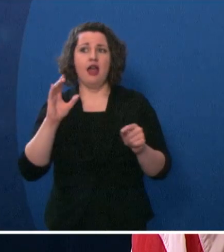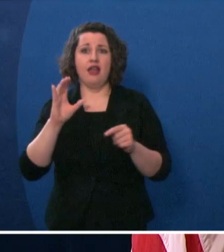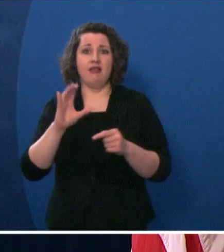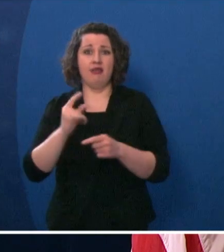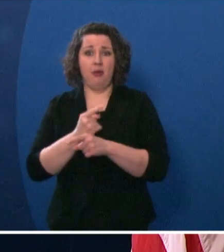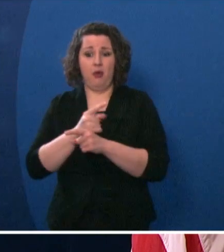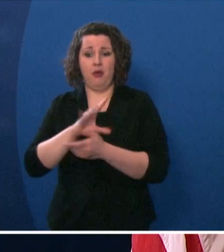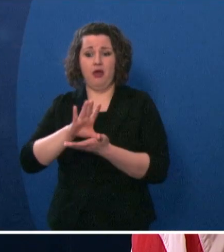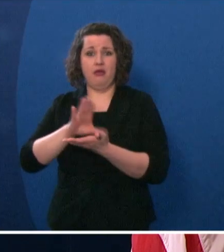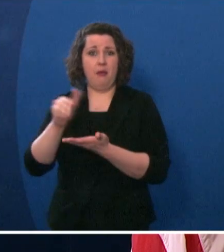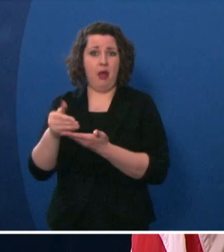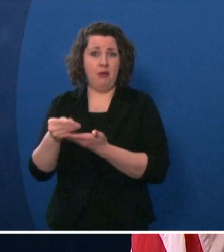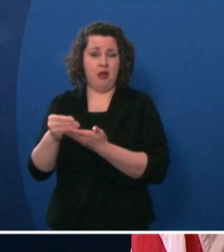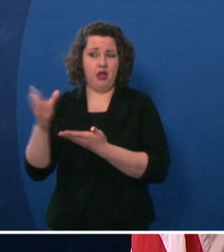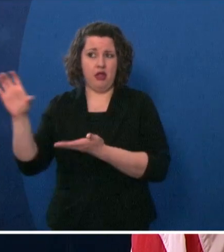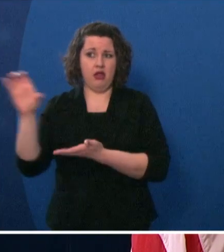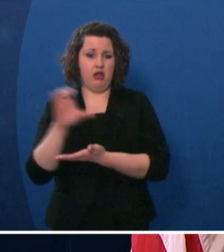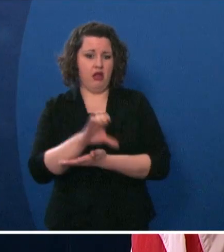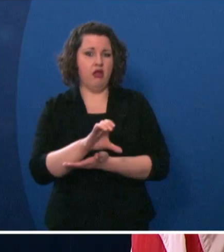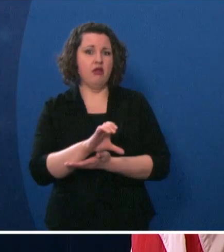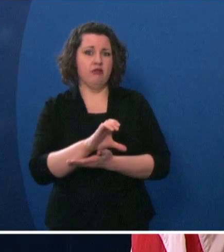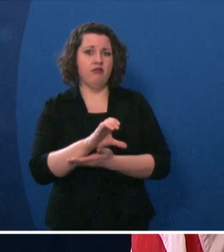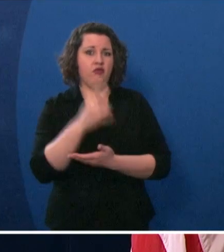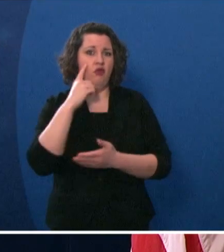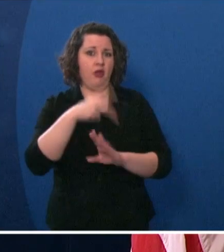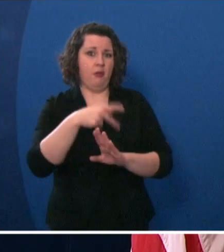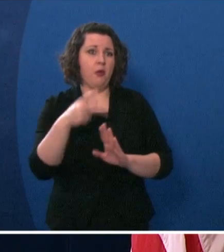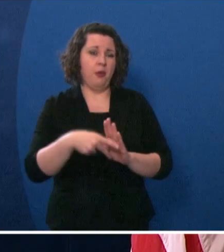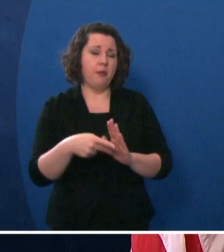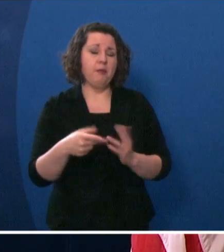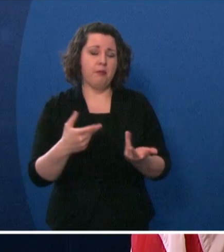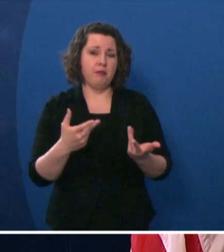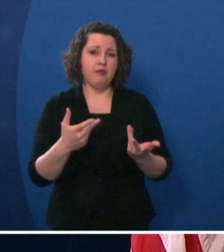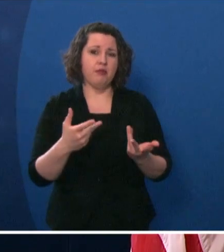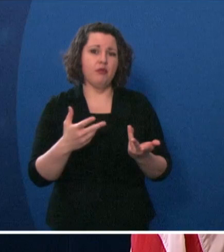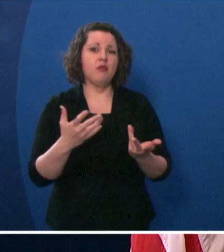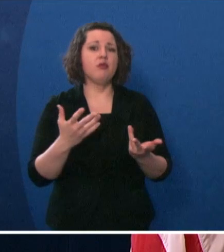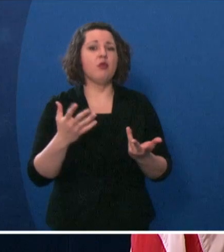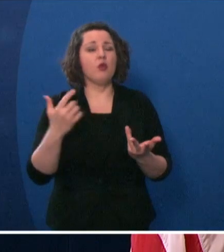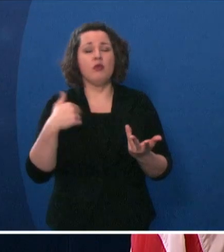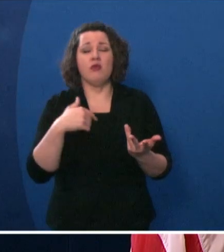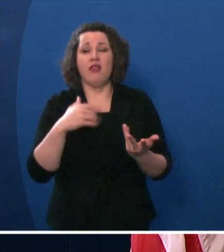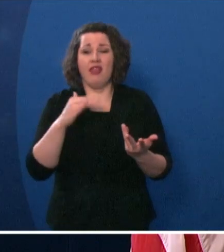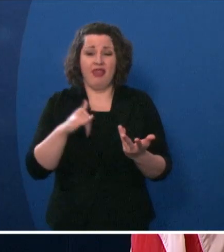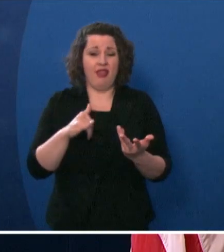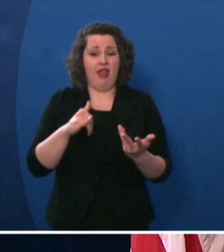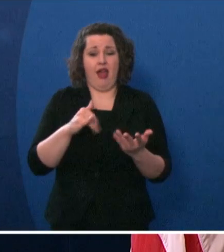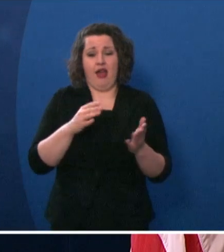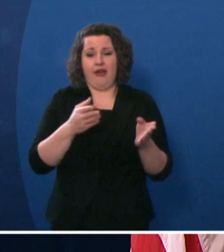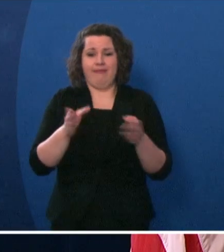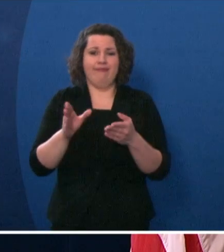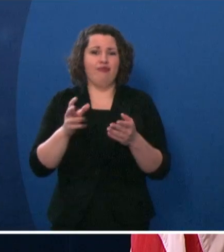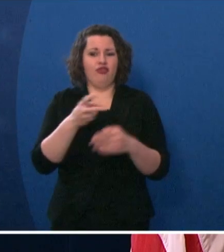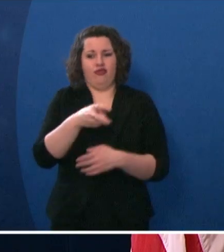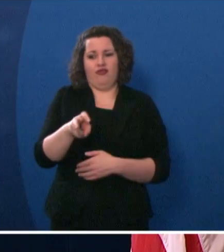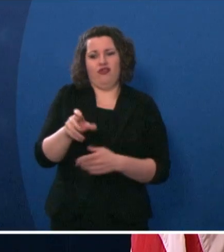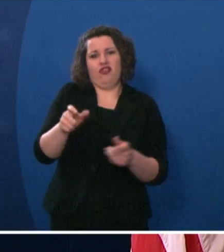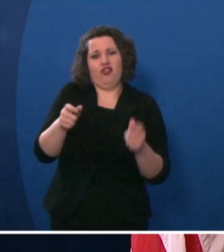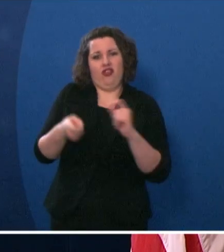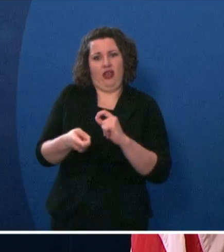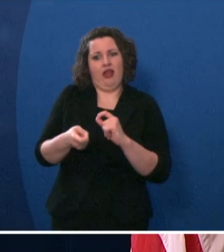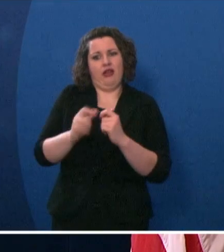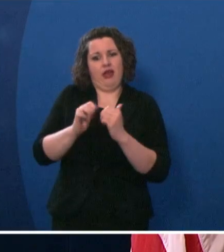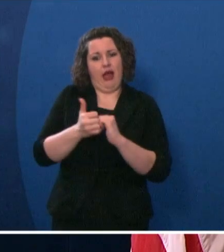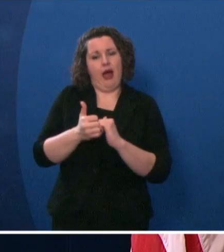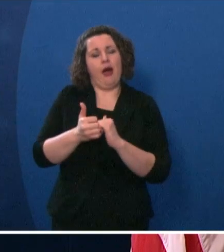amount of funding to meet the needs of Iowans during this really difficult time. So we're just changing the parameters in which we're providing the